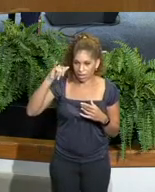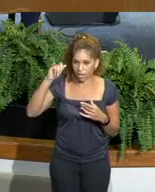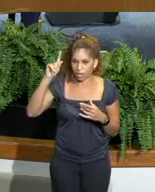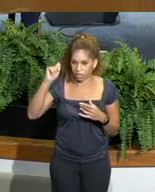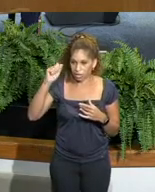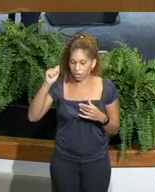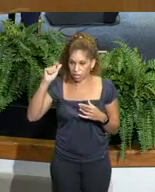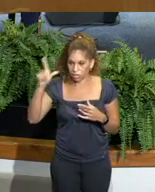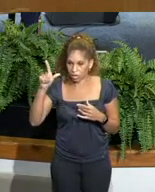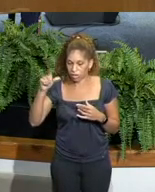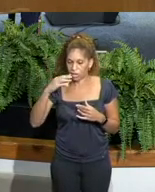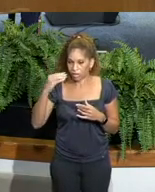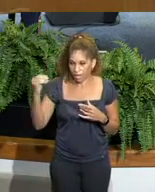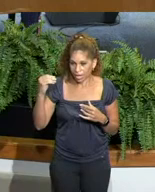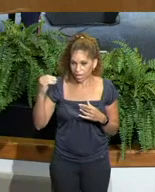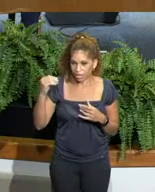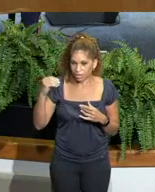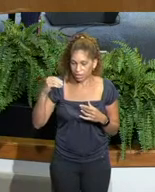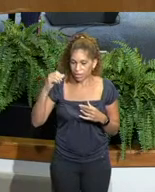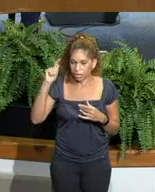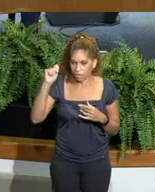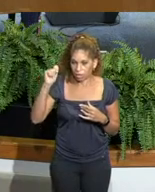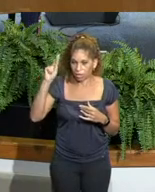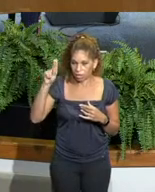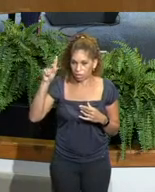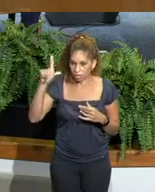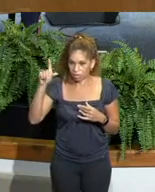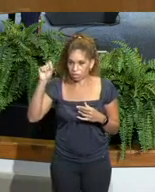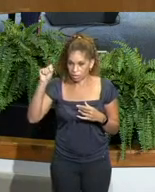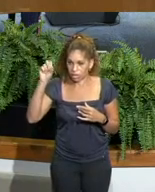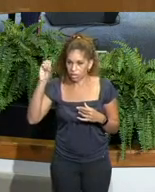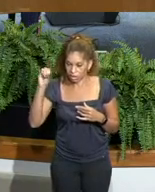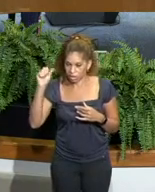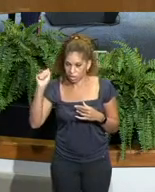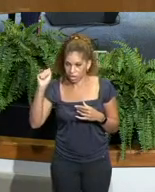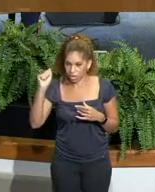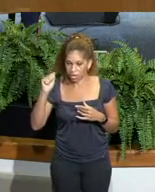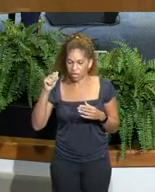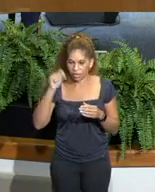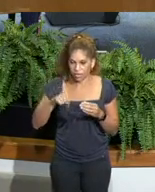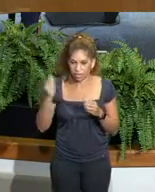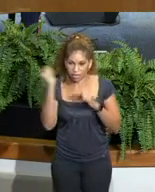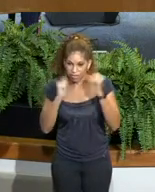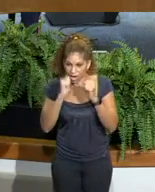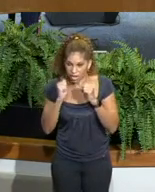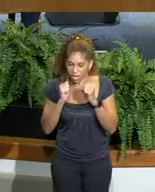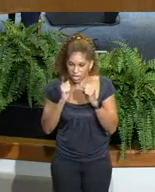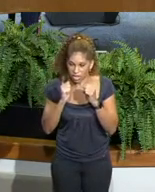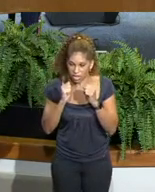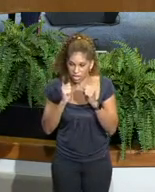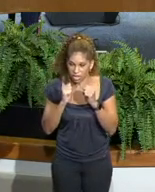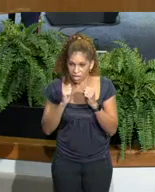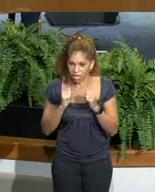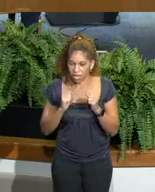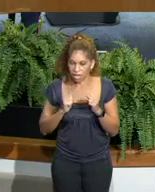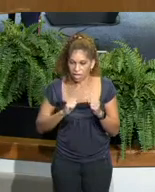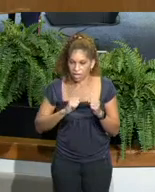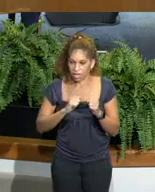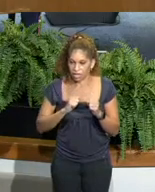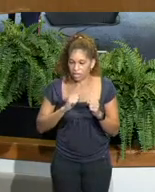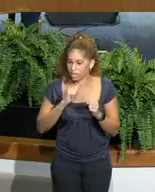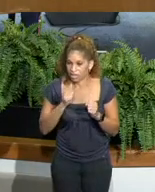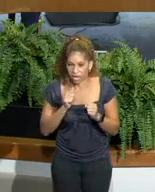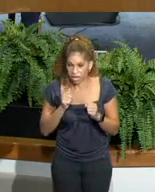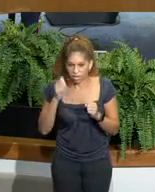and Wilmington, North Carolina, that insurrections are not new. Do you do remember